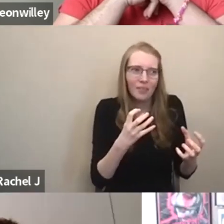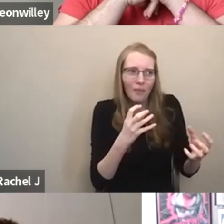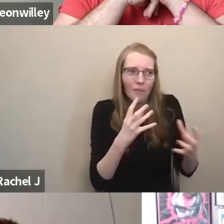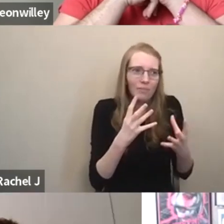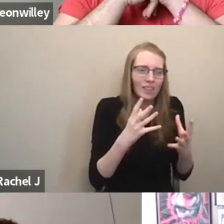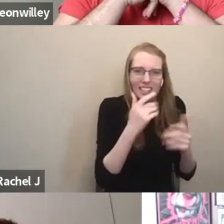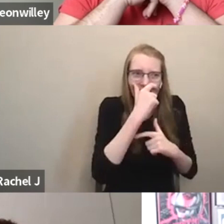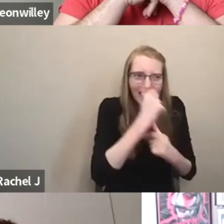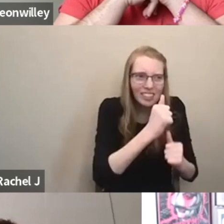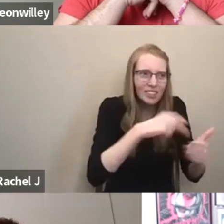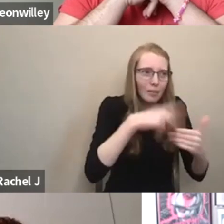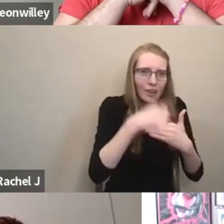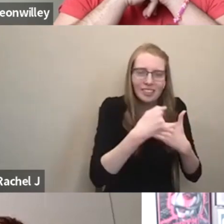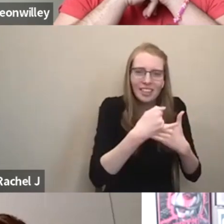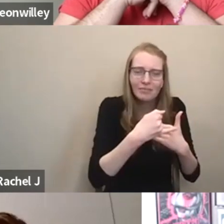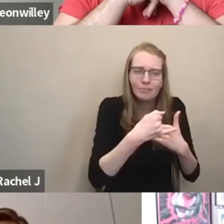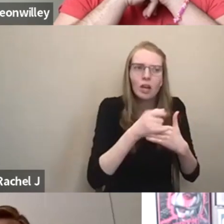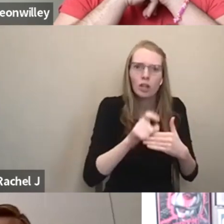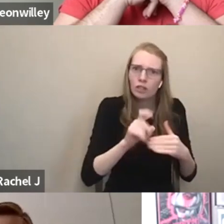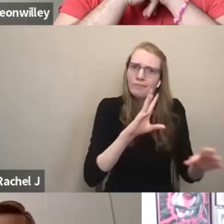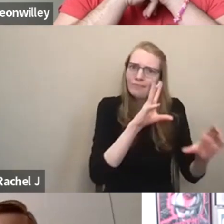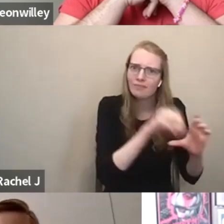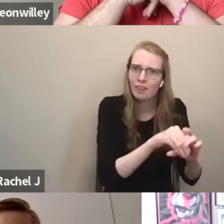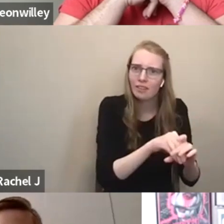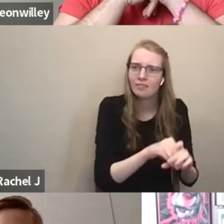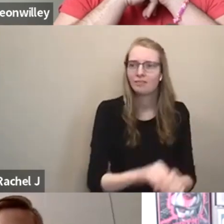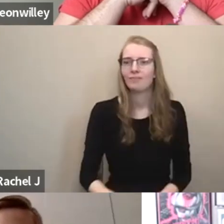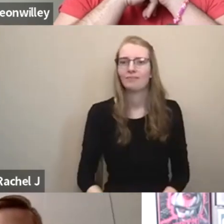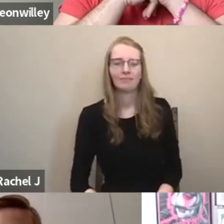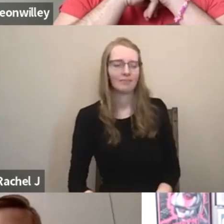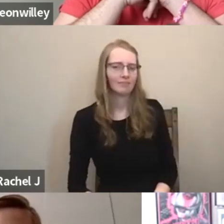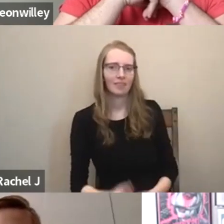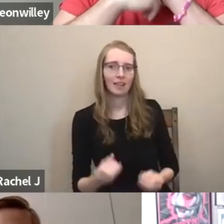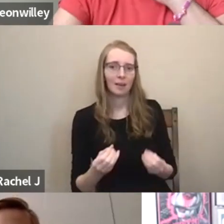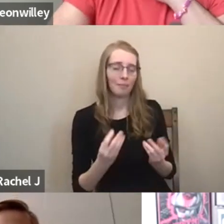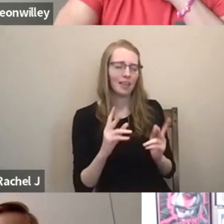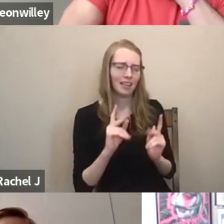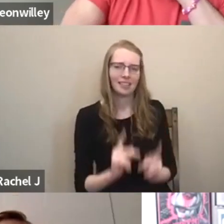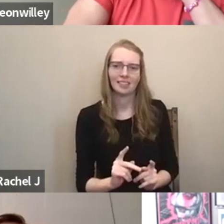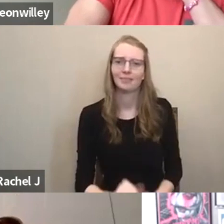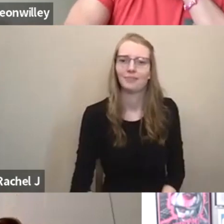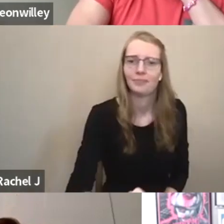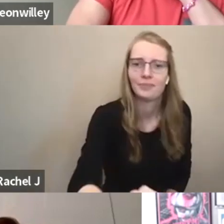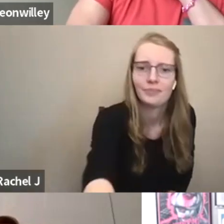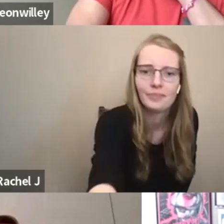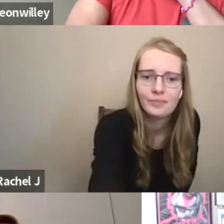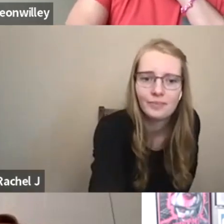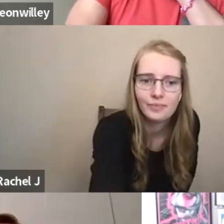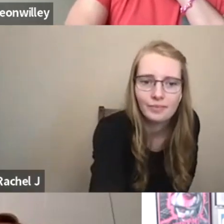compensation. Lots of ideas in that, Heather. Leon, thank you,